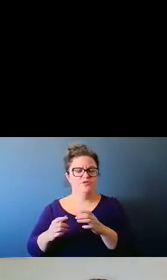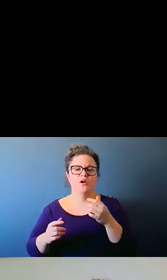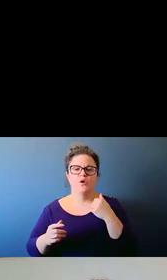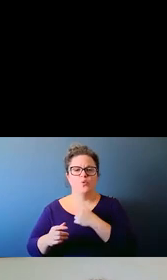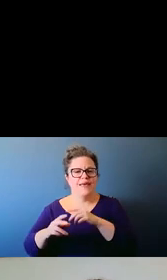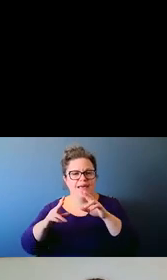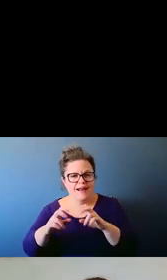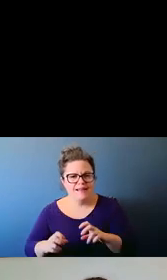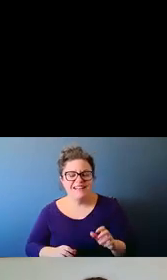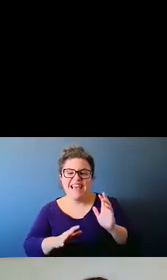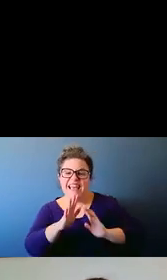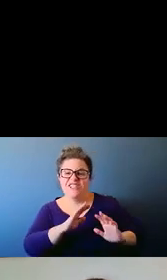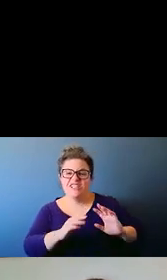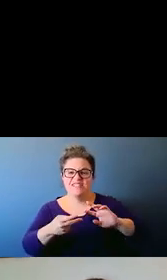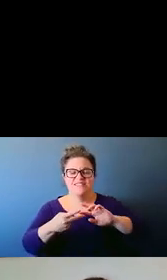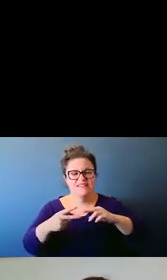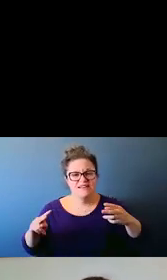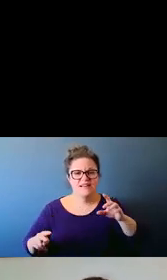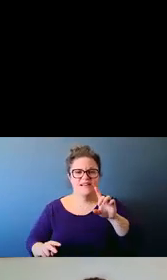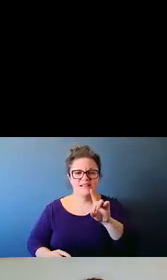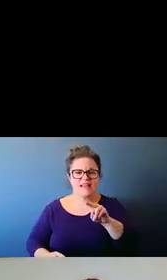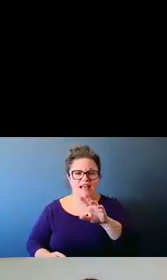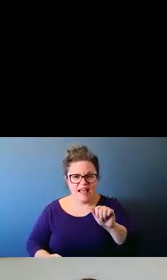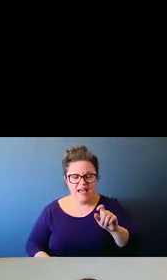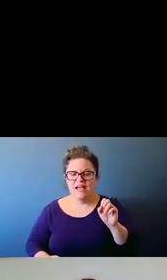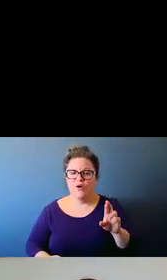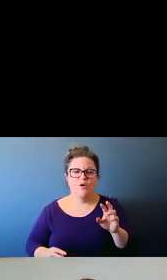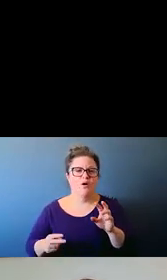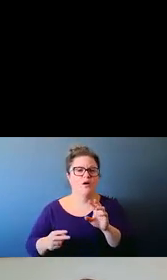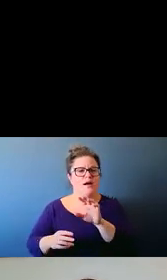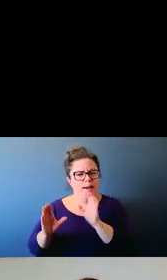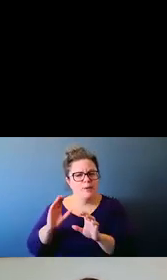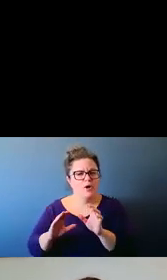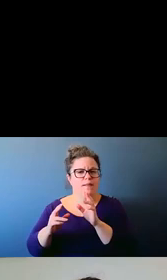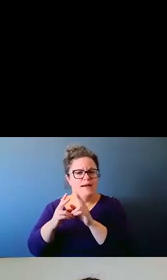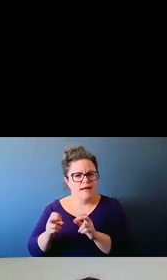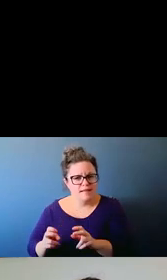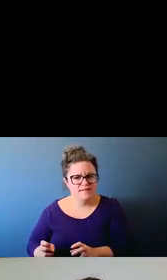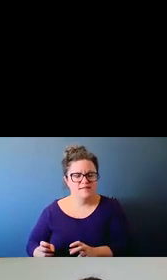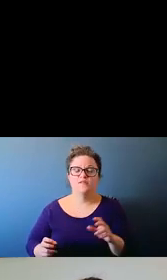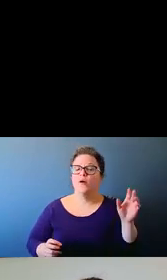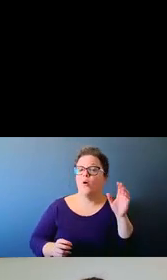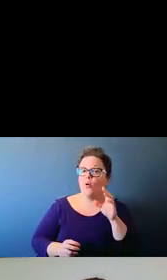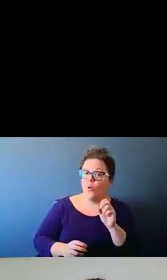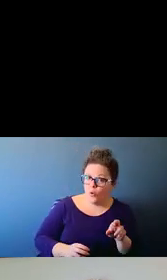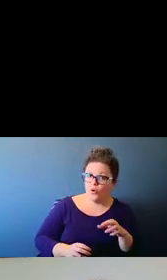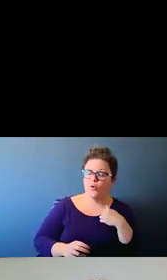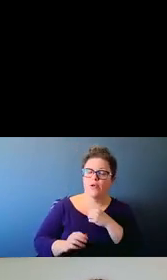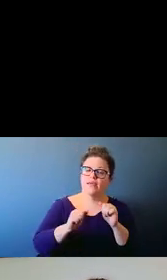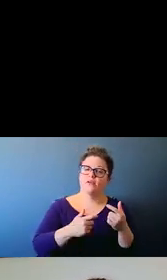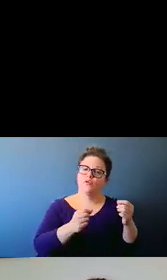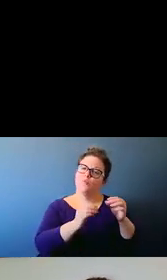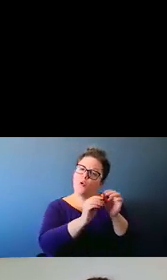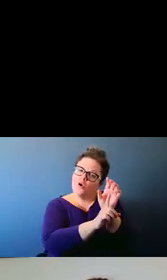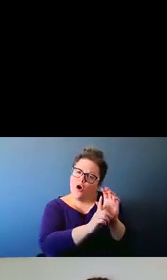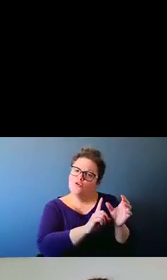ancient DNA or proteomics or chemical analyses, and we might also engage with more